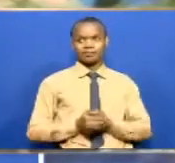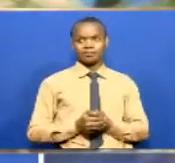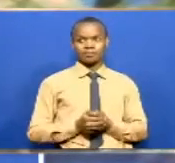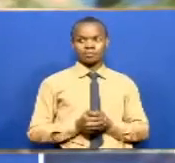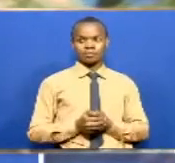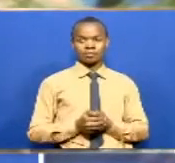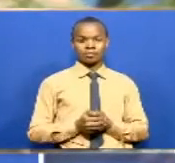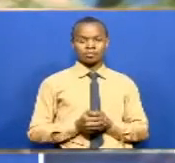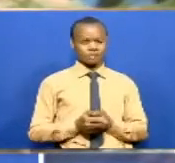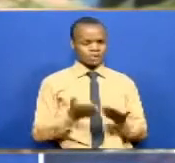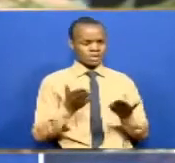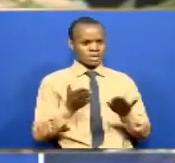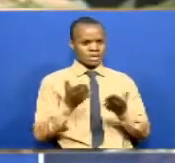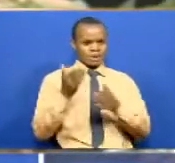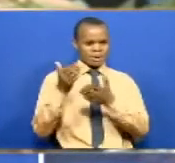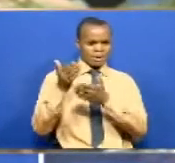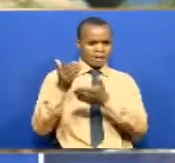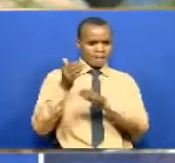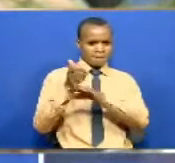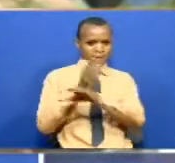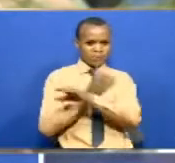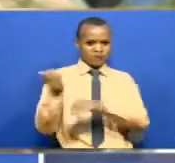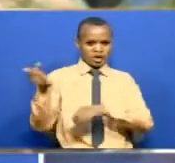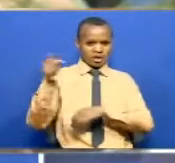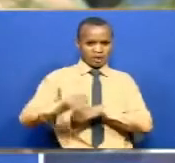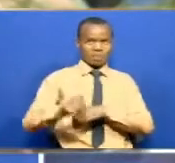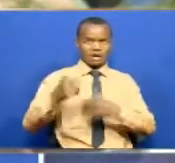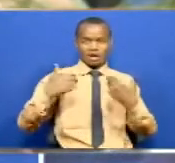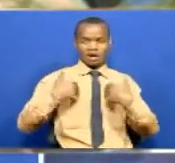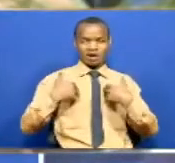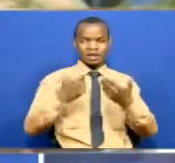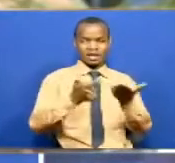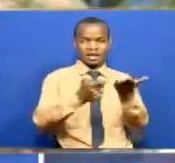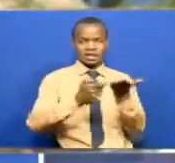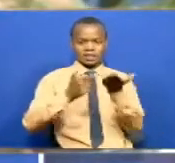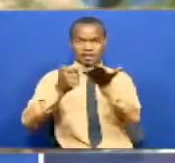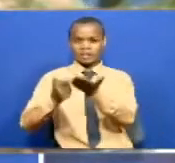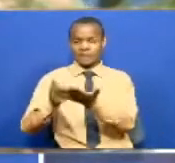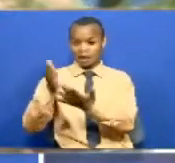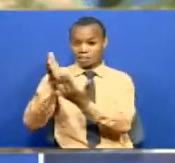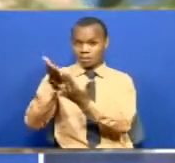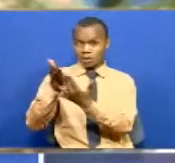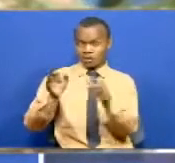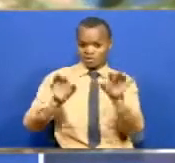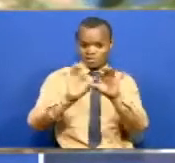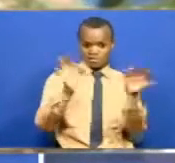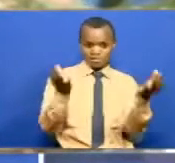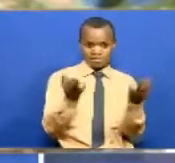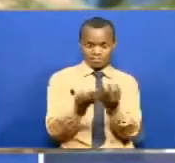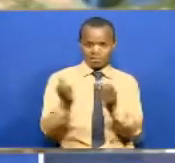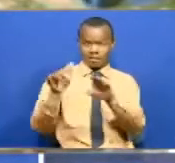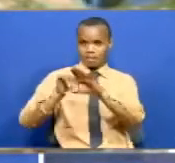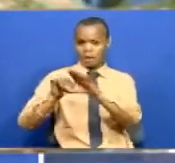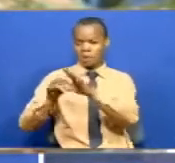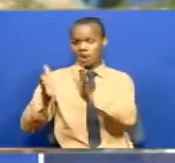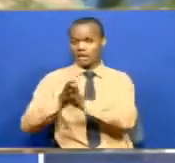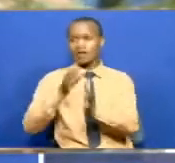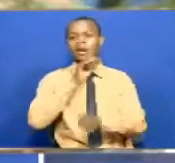Before they come here, there's an extensive consultation between family and even clan